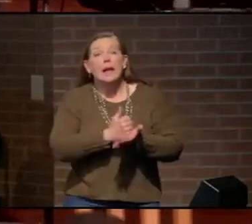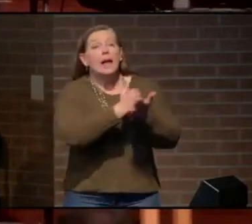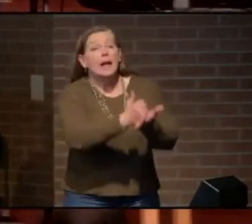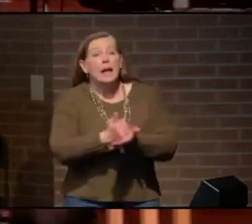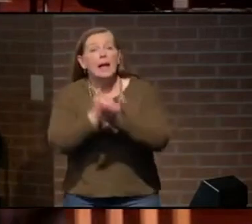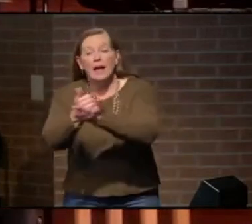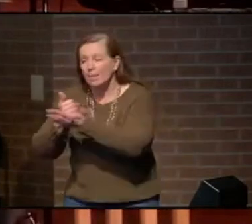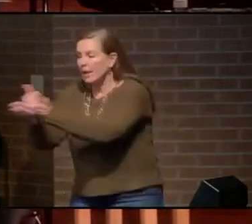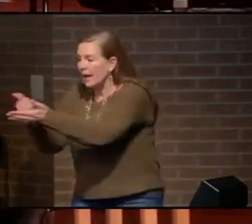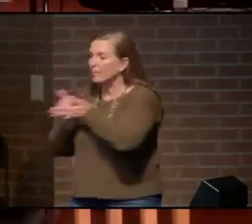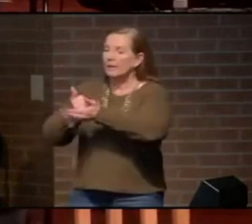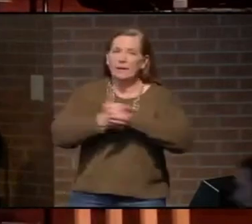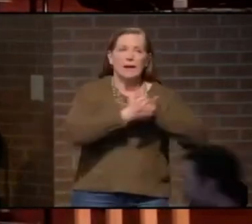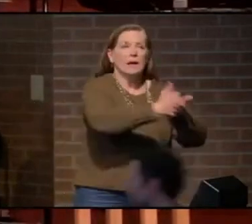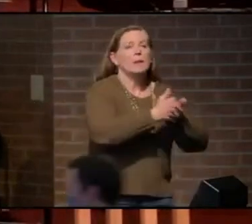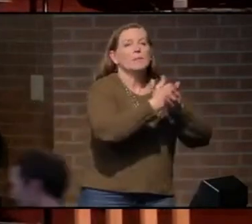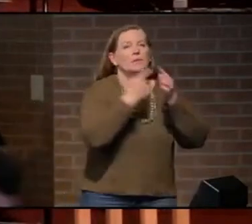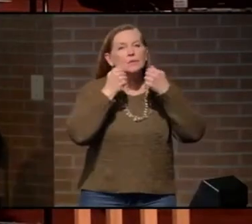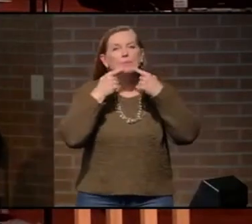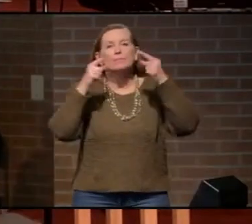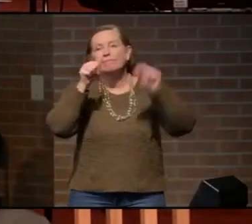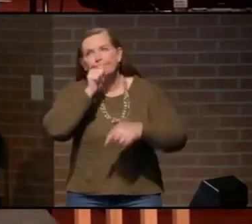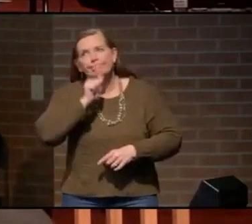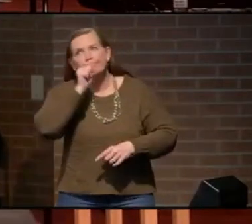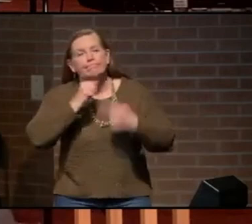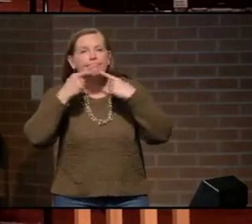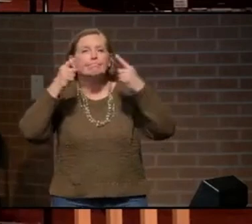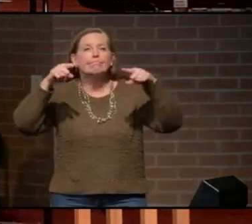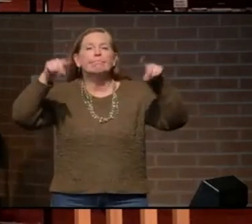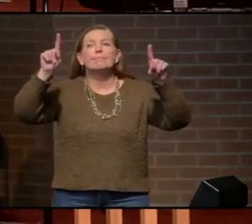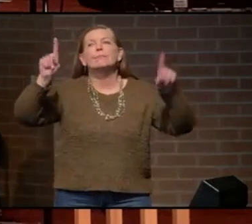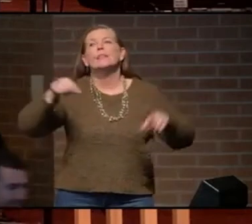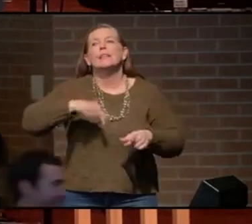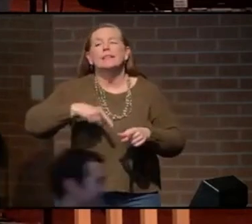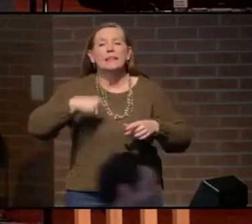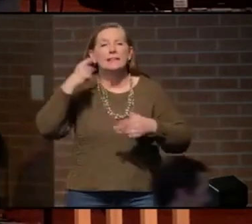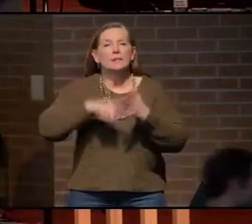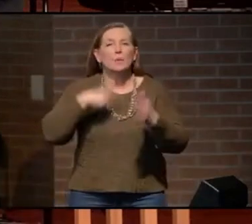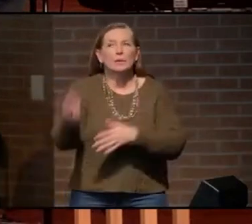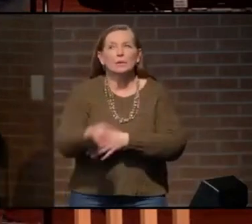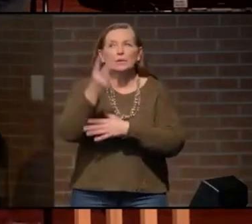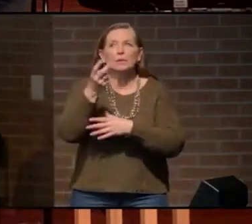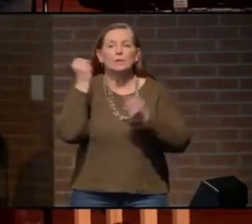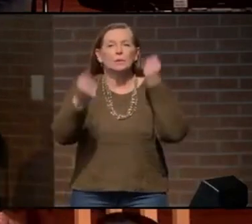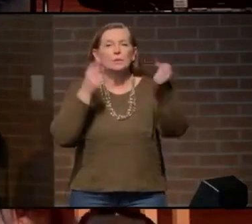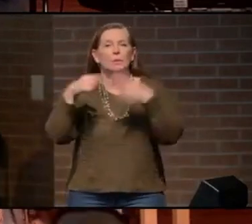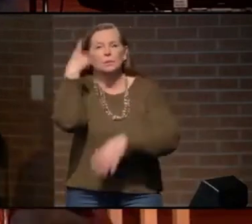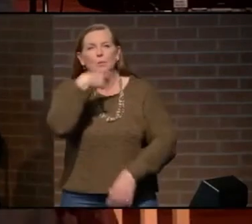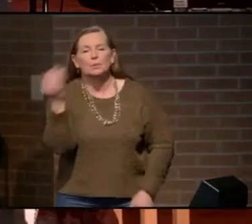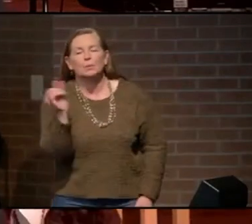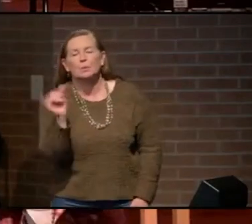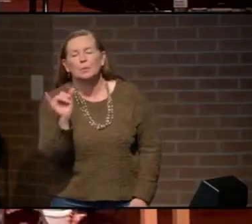helping each other to make it through. This is the sound of